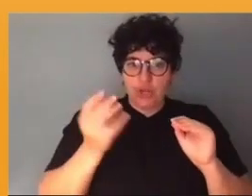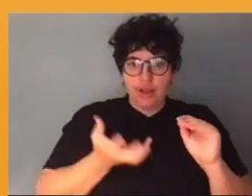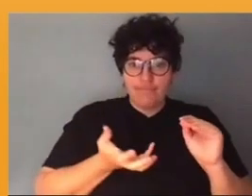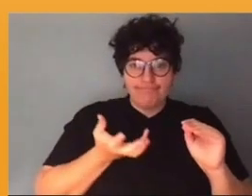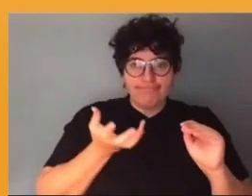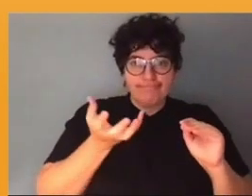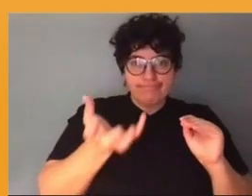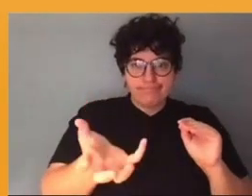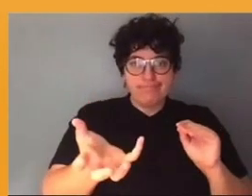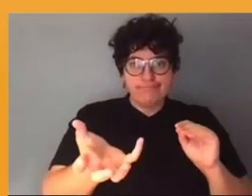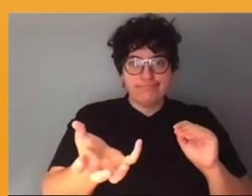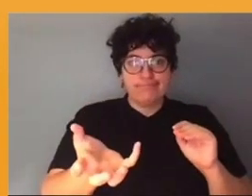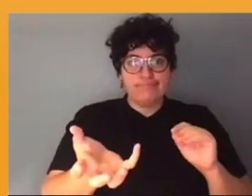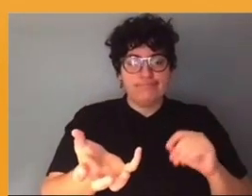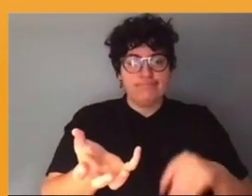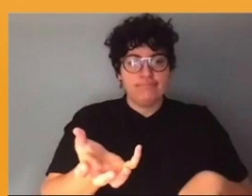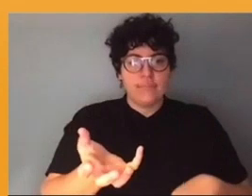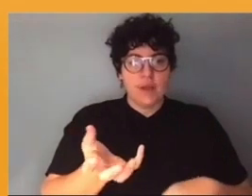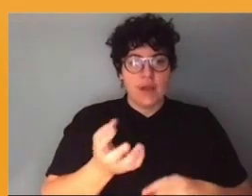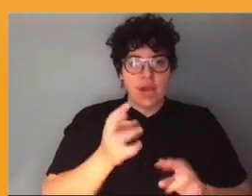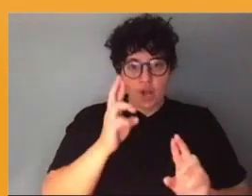respect